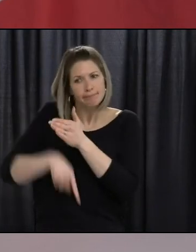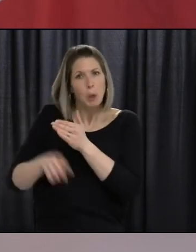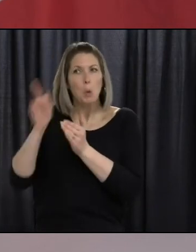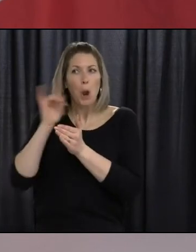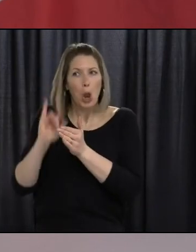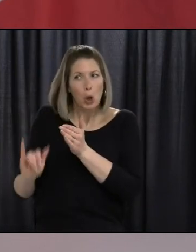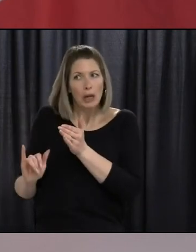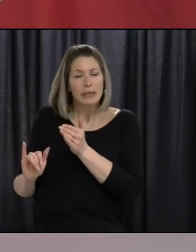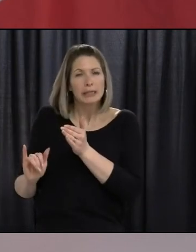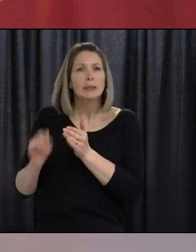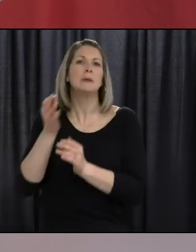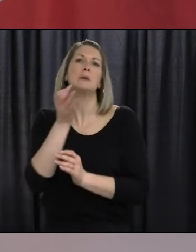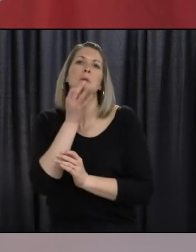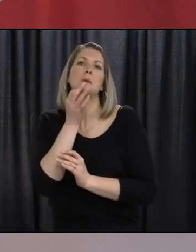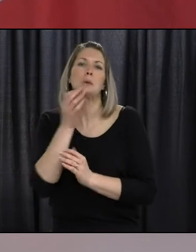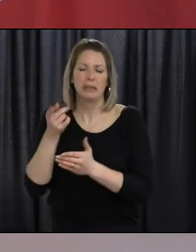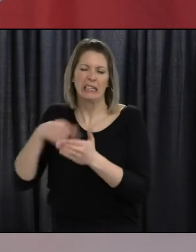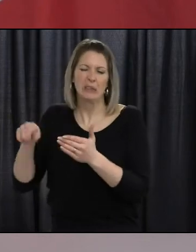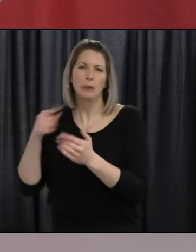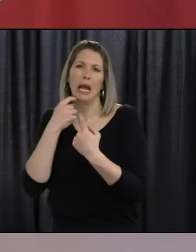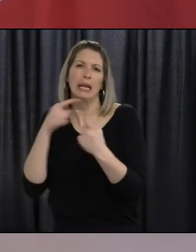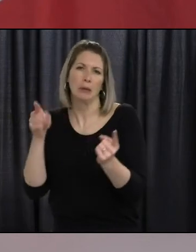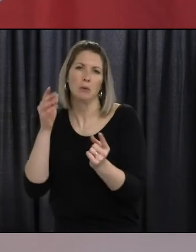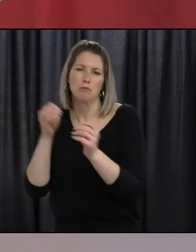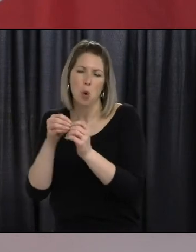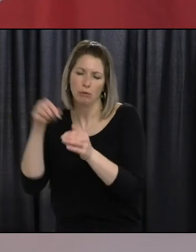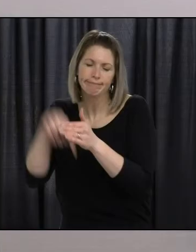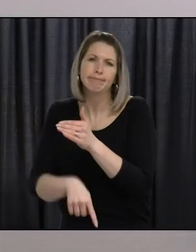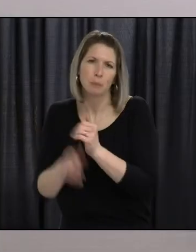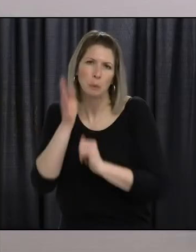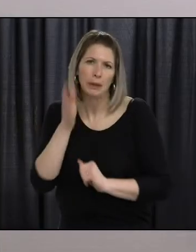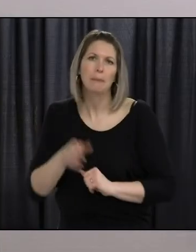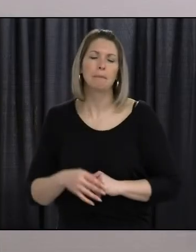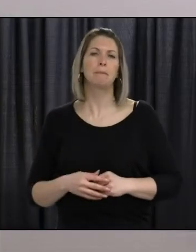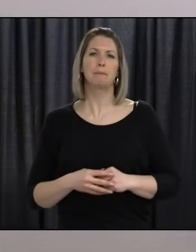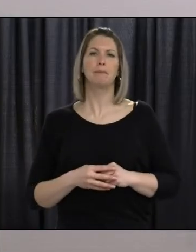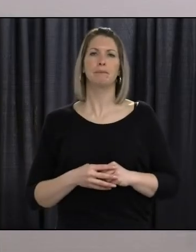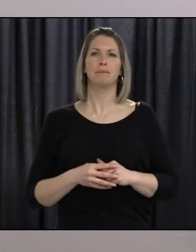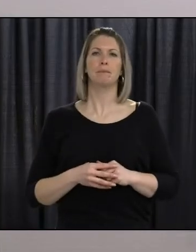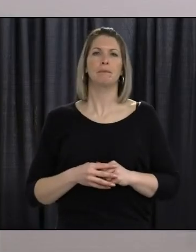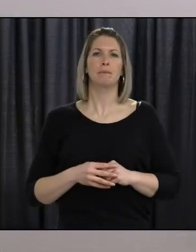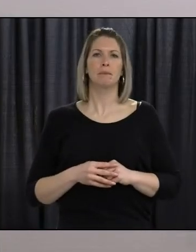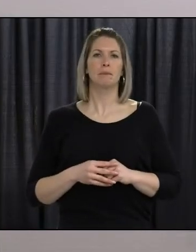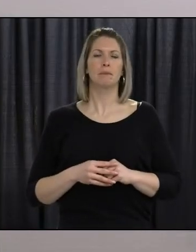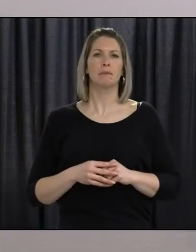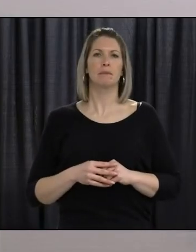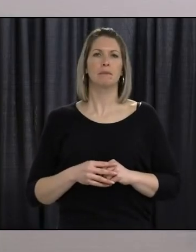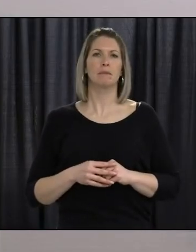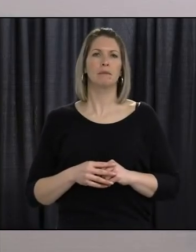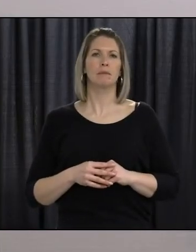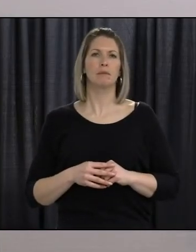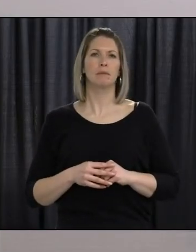federal participation in the next week or so. Thank you. Our next questions are from Peter Cowan of